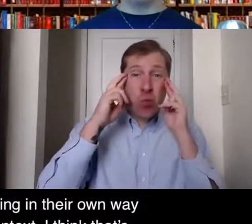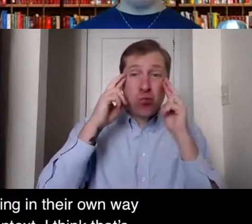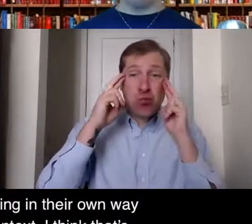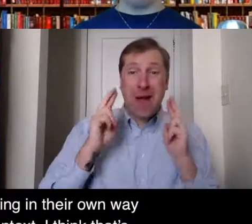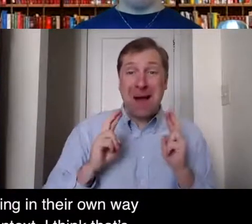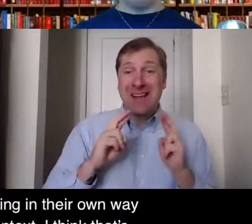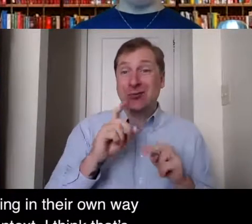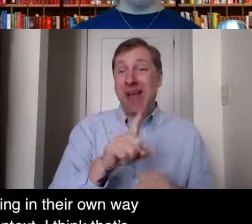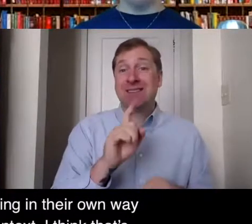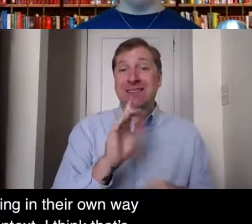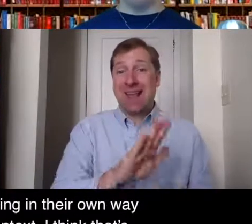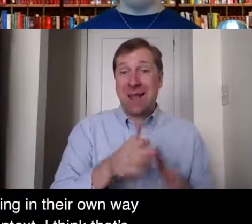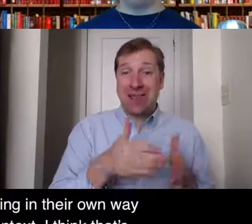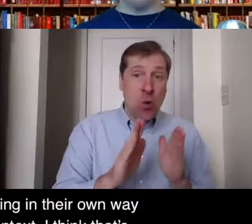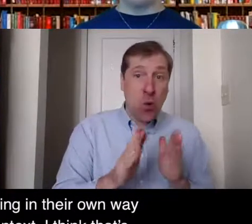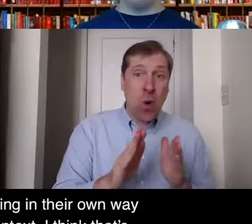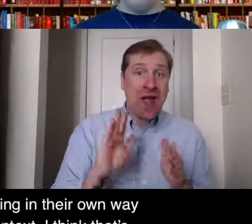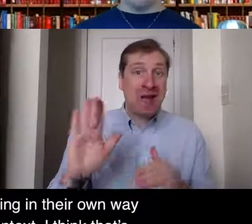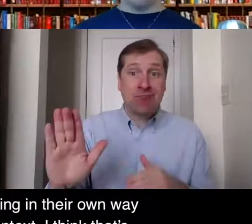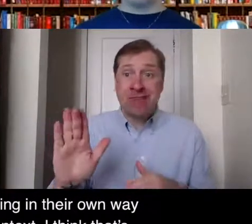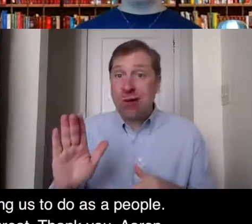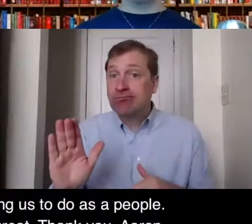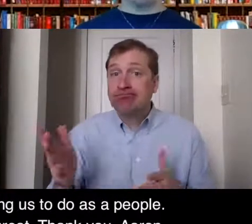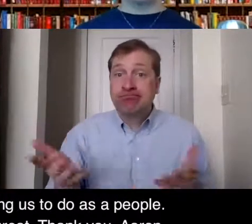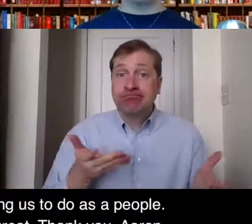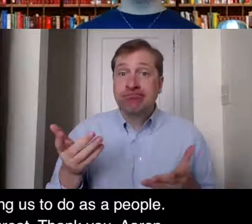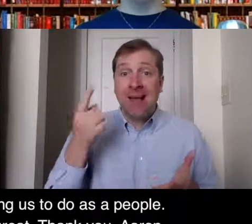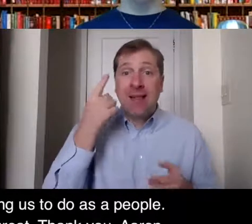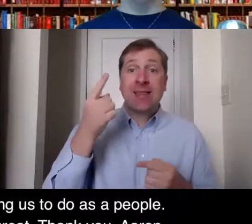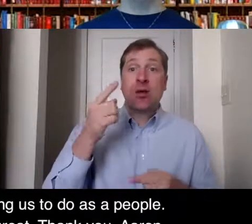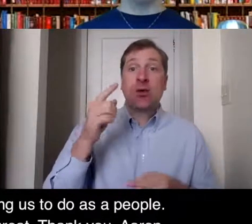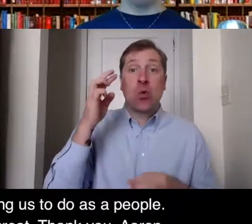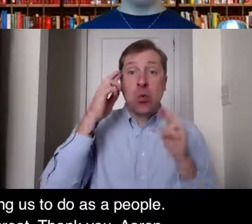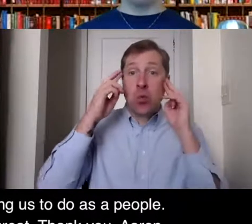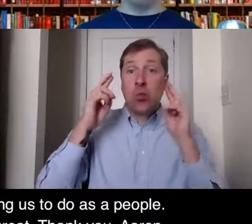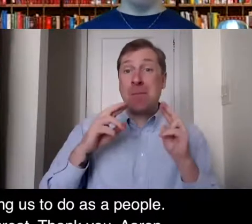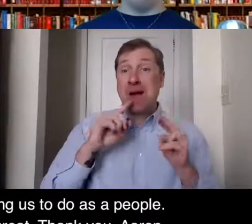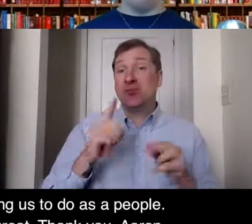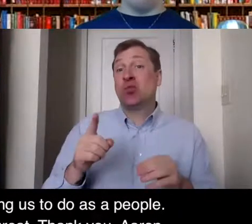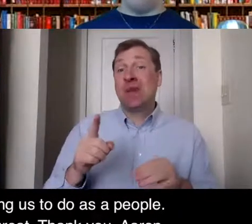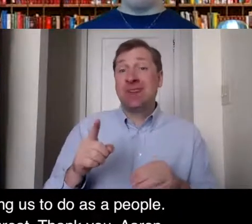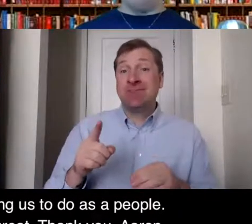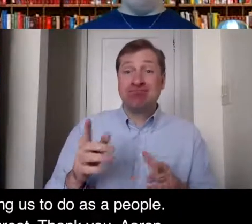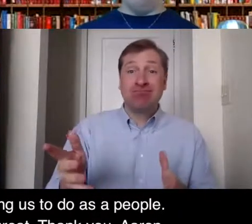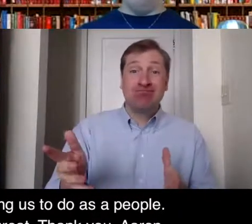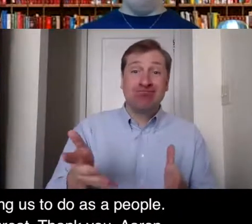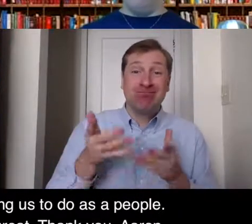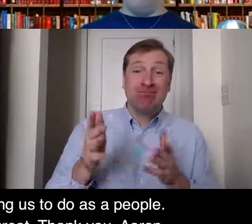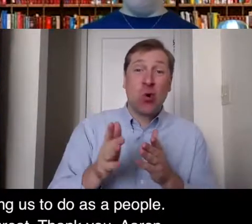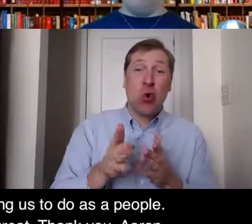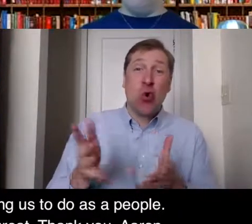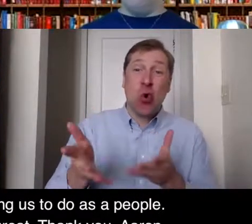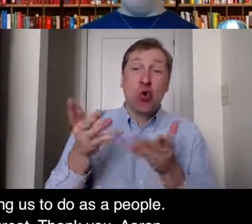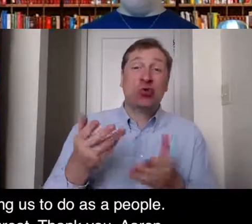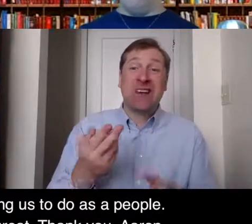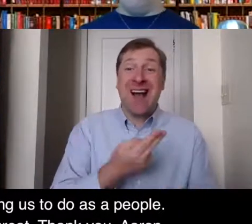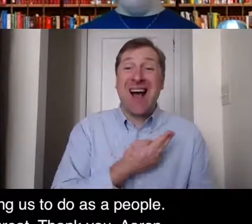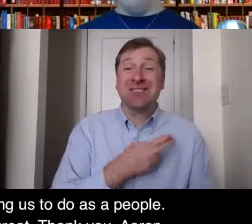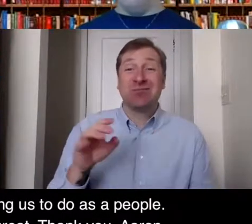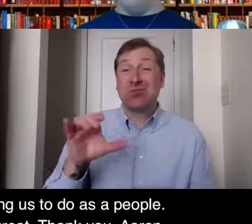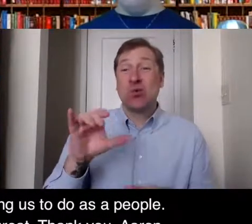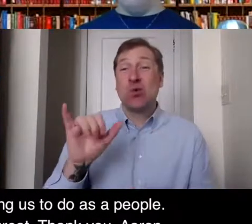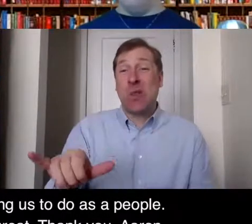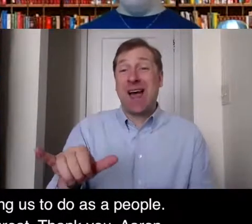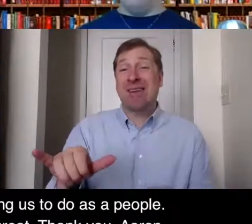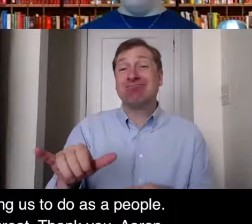own way and in their own context. I think that's what the rabbis are urging us to do as a people.